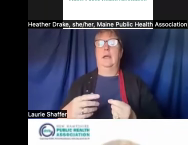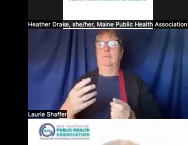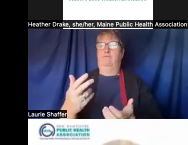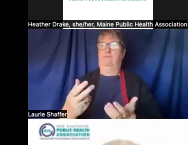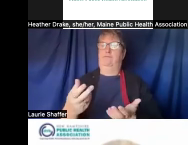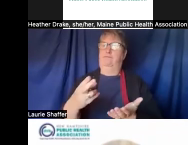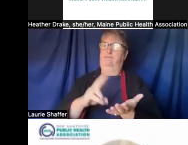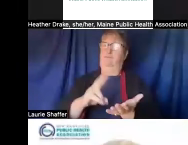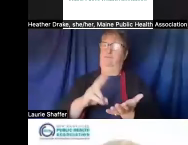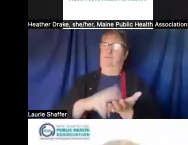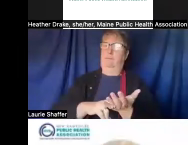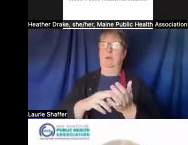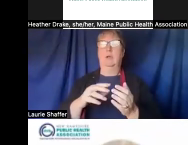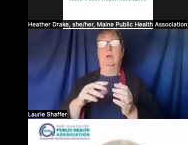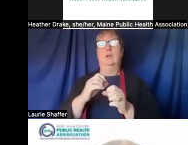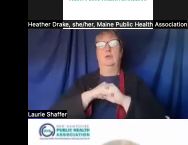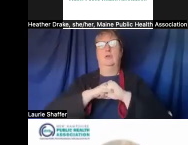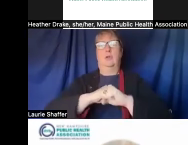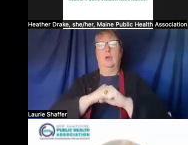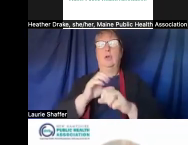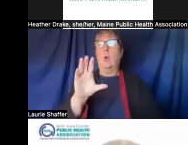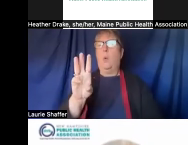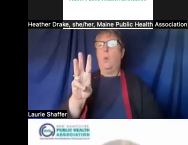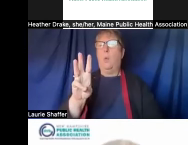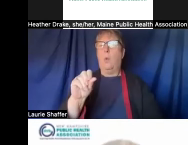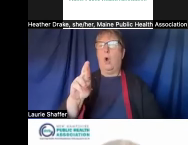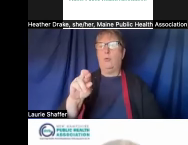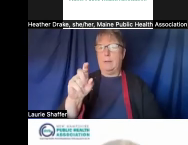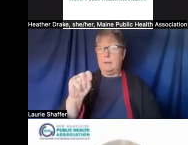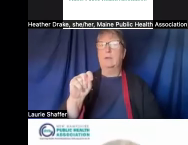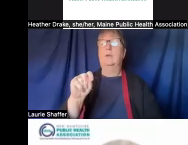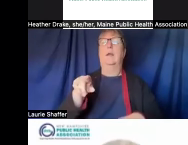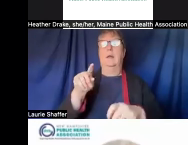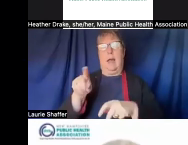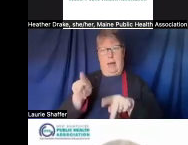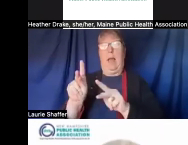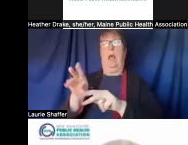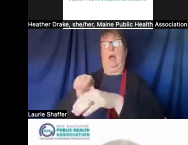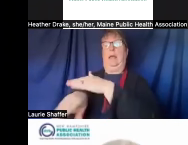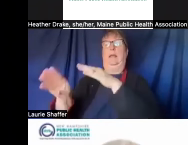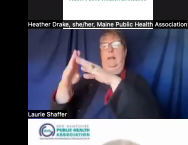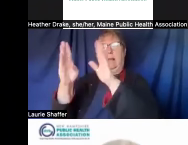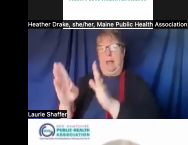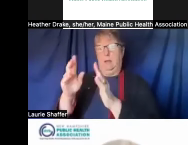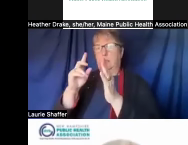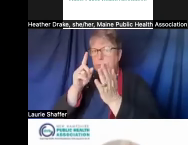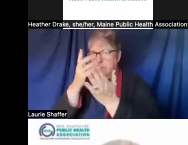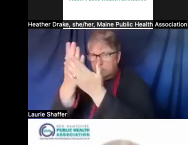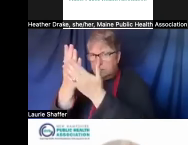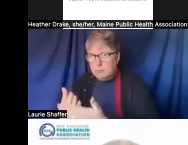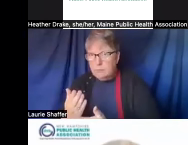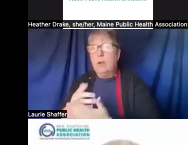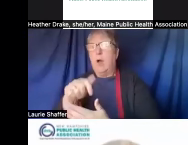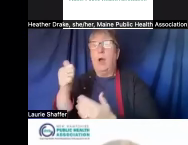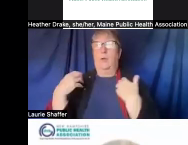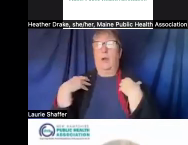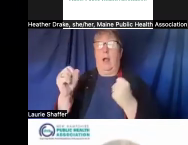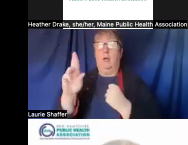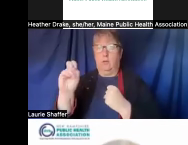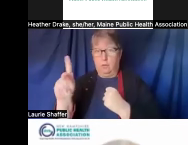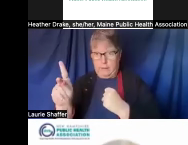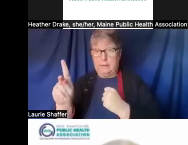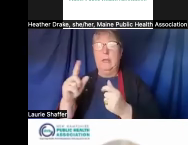conduct additional inspections into the home to provide more evidence of this drug activity that was in fact occurring. And she was ultimately able to order